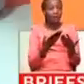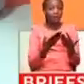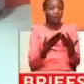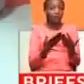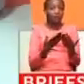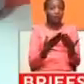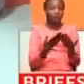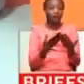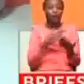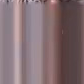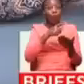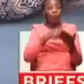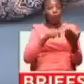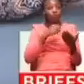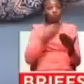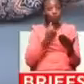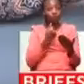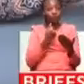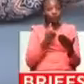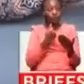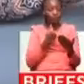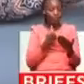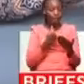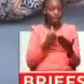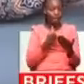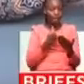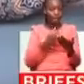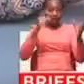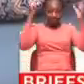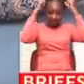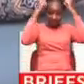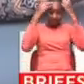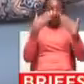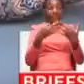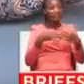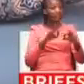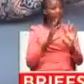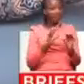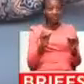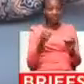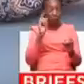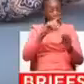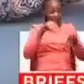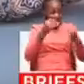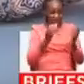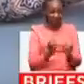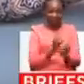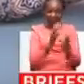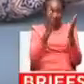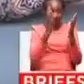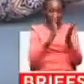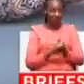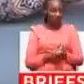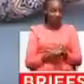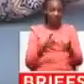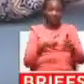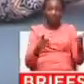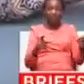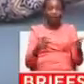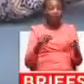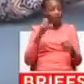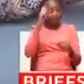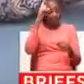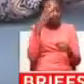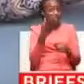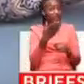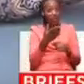what you want. You know, Satan does not give you anything for free. You have to sacrifice something. That's the language he understands. He understands